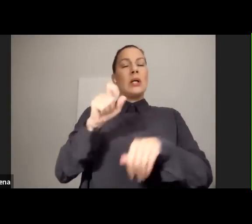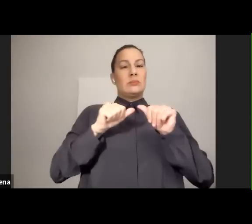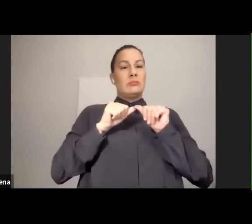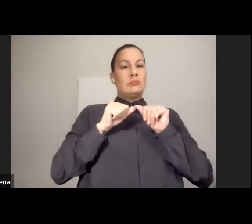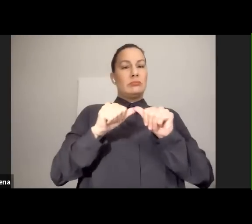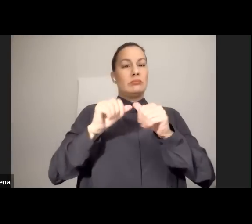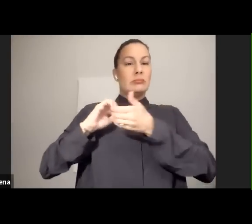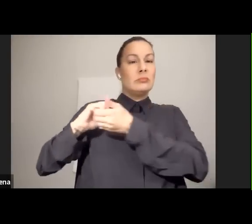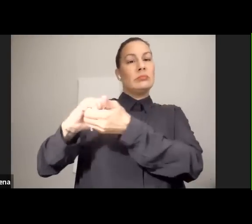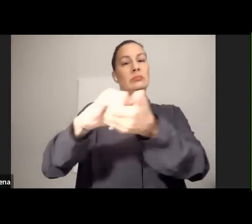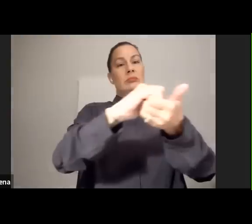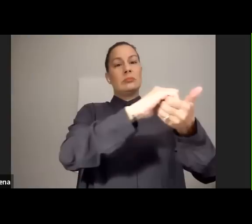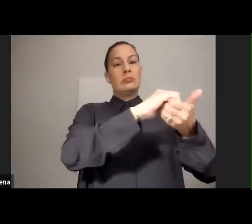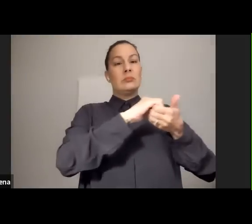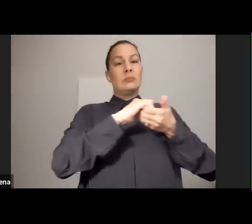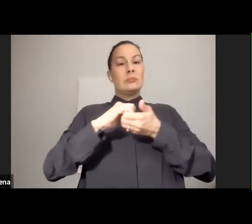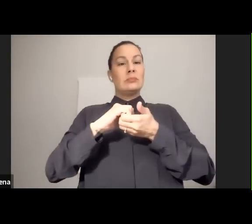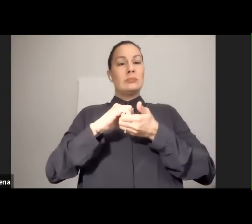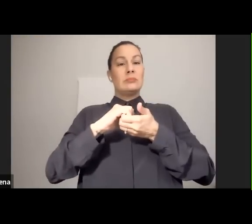because we are all we got.